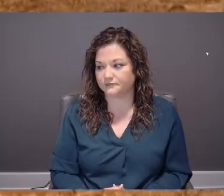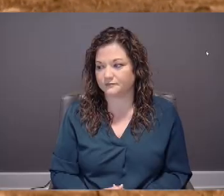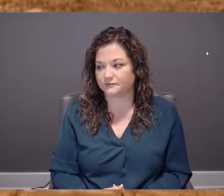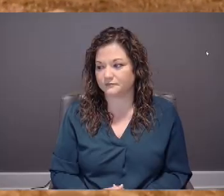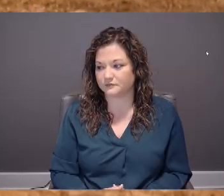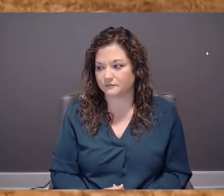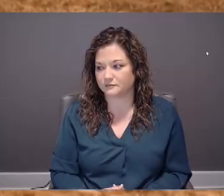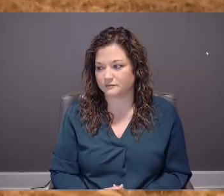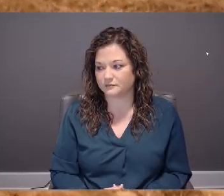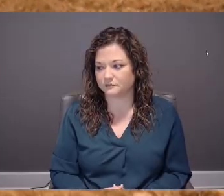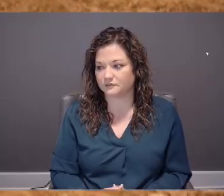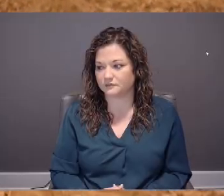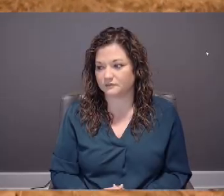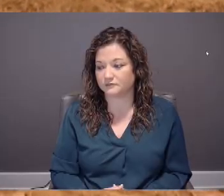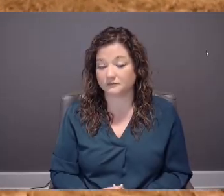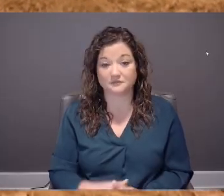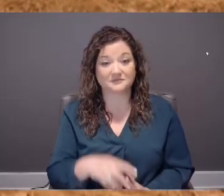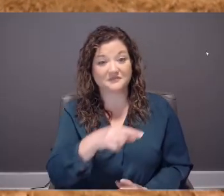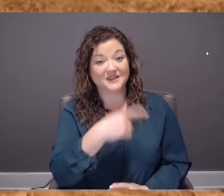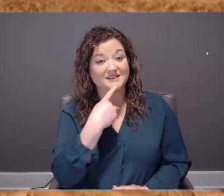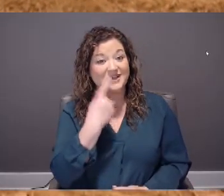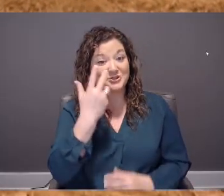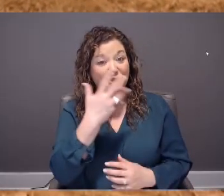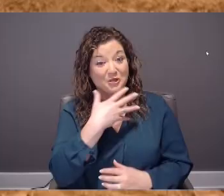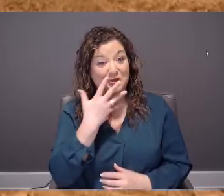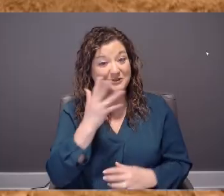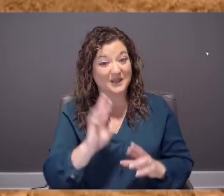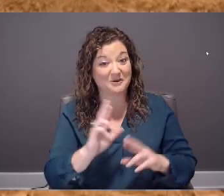Looks ready for construction.